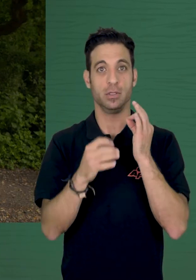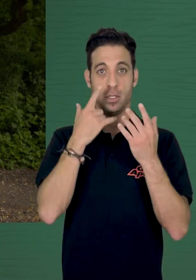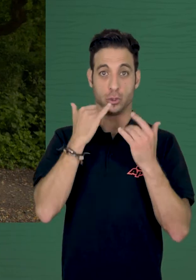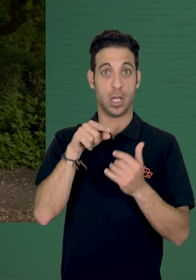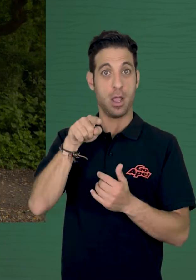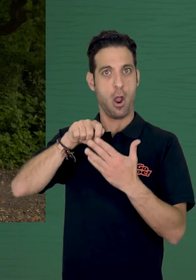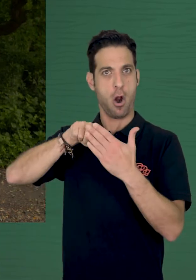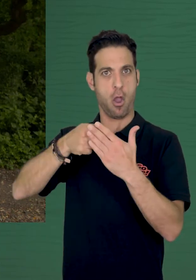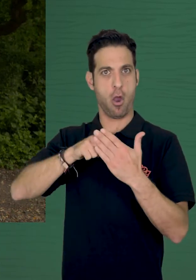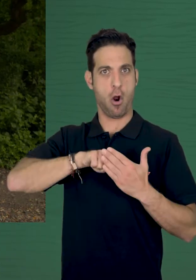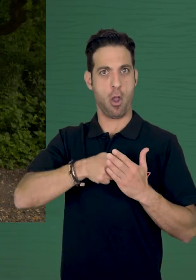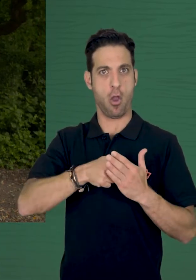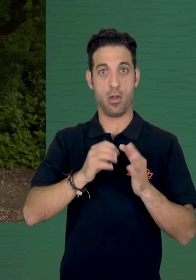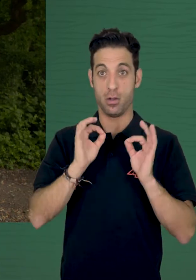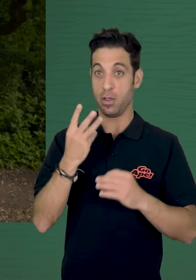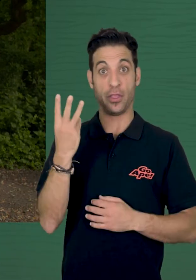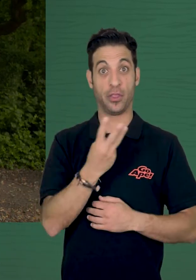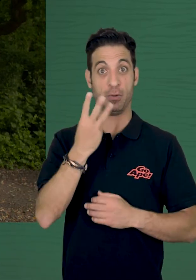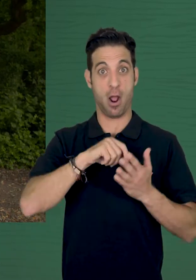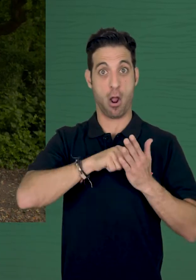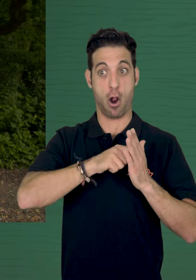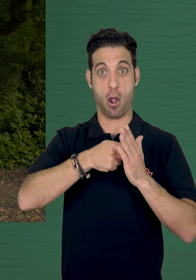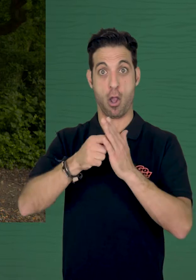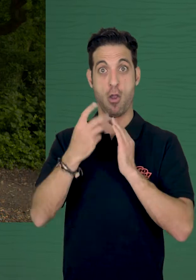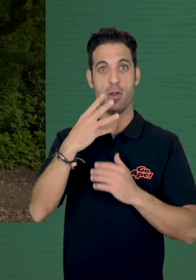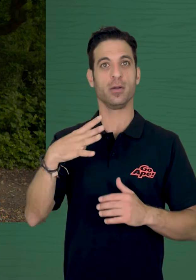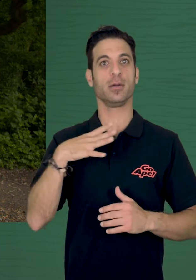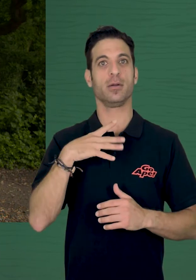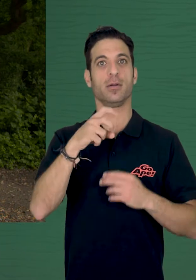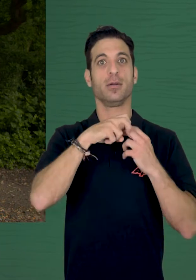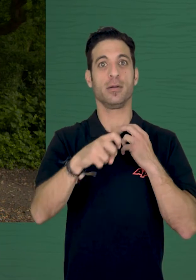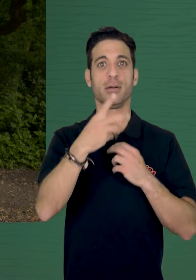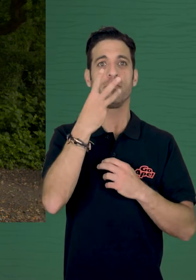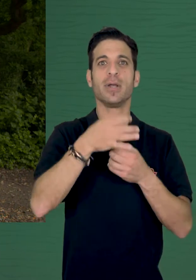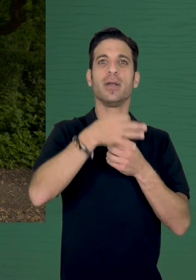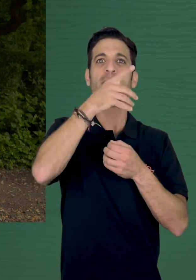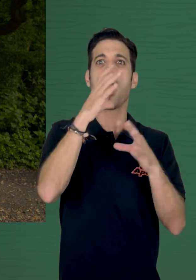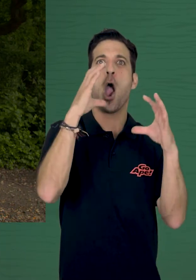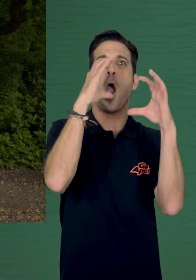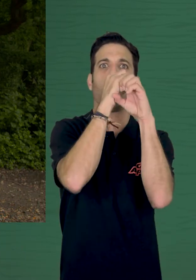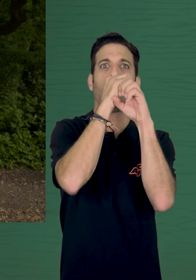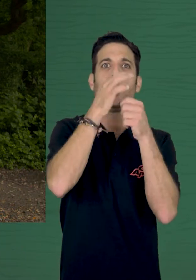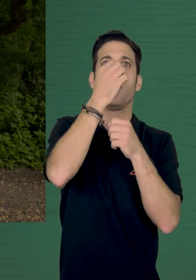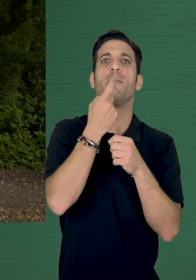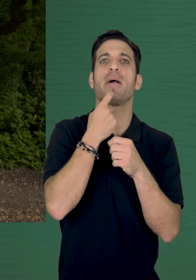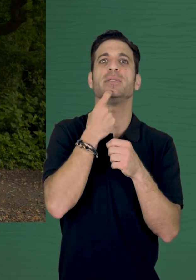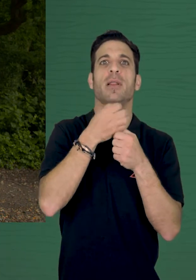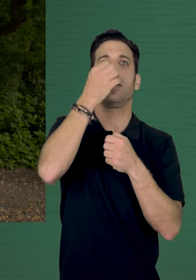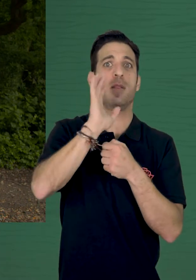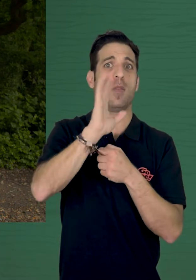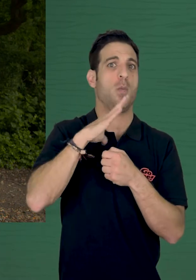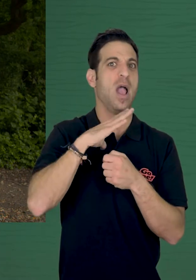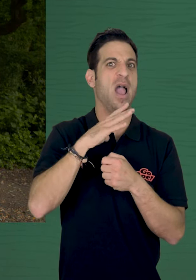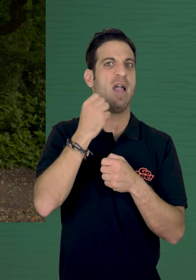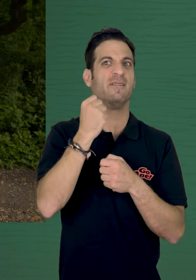Check the gates are locked and then hold across all three of the safety lines as you swing. Don't hold on to any of the carabiners or metalwork above, as this will